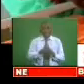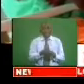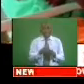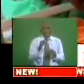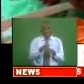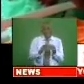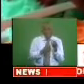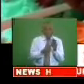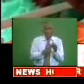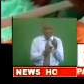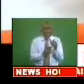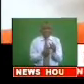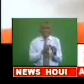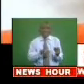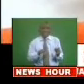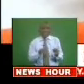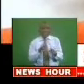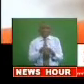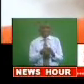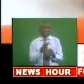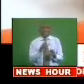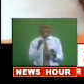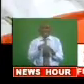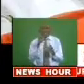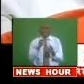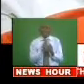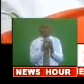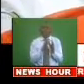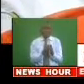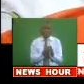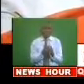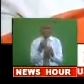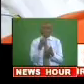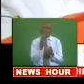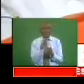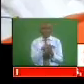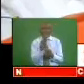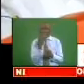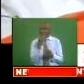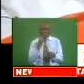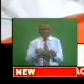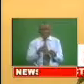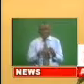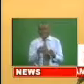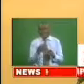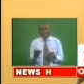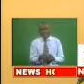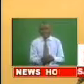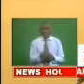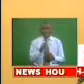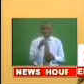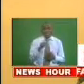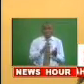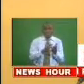signs of hydrocephalus in infants include vomiting, poor feeding, excessive sleepiness, among others. A